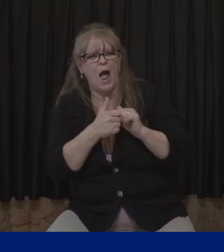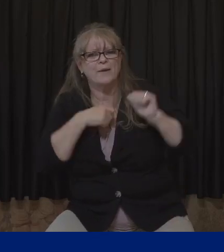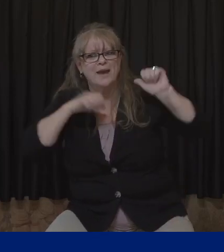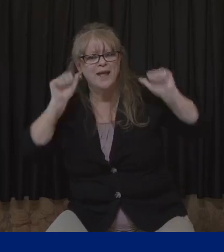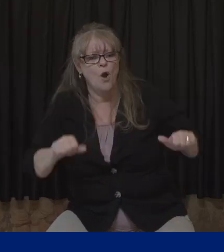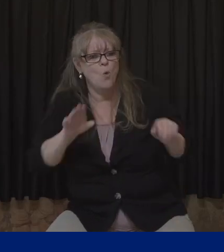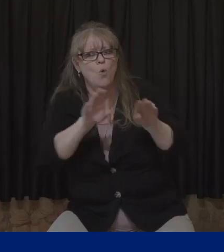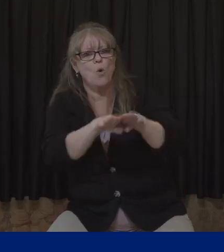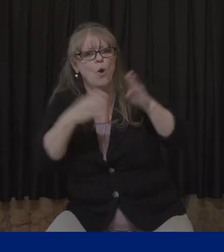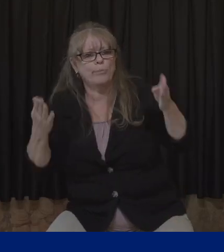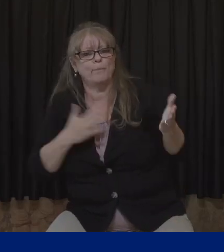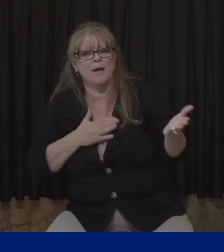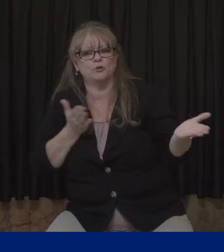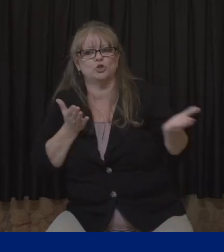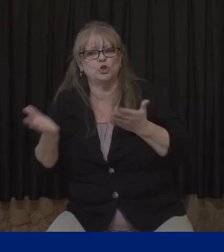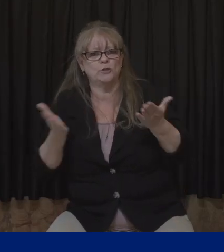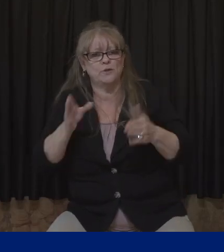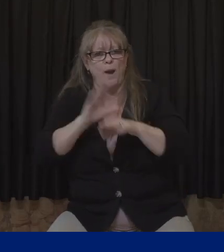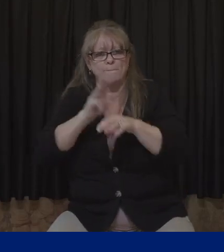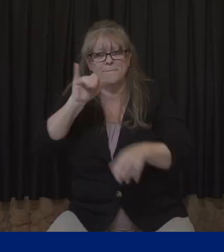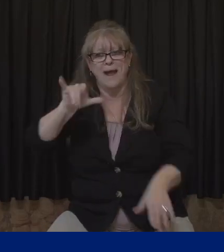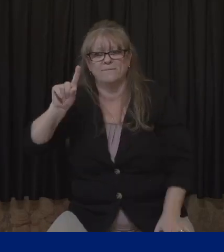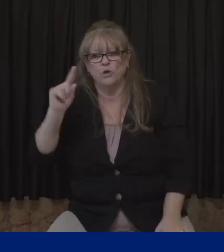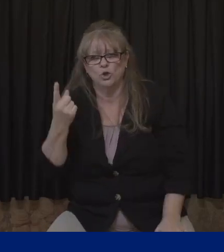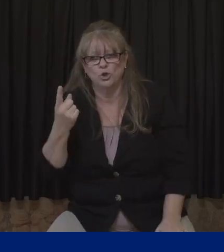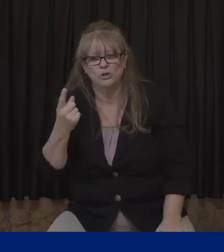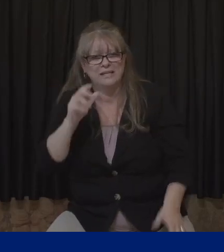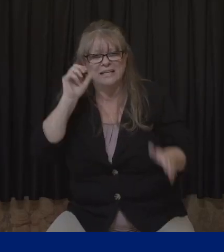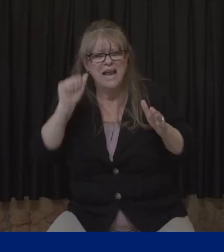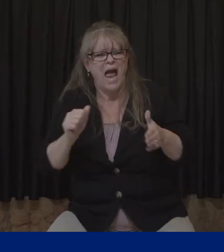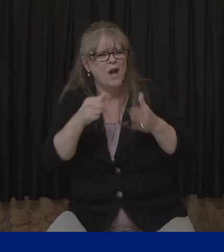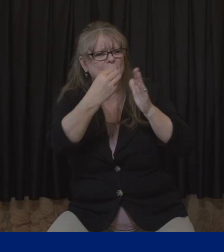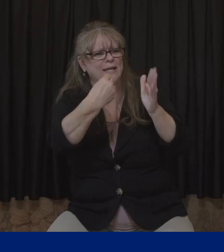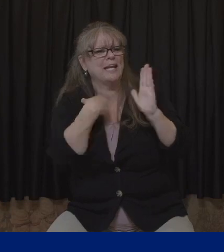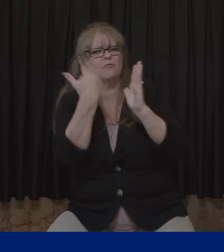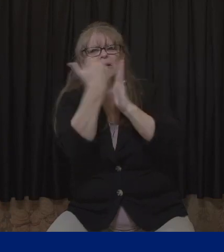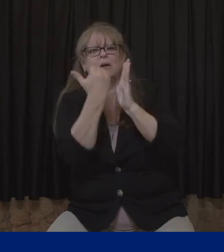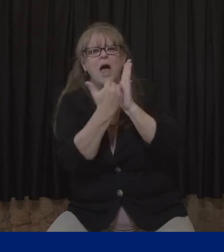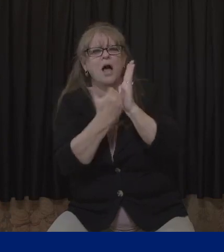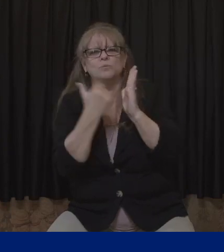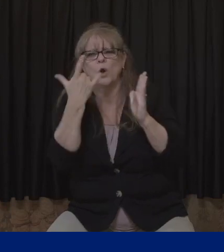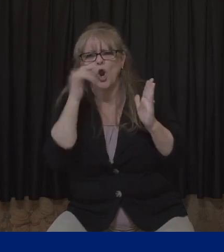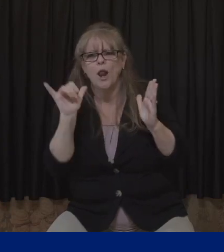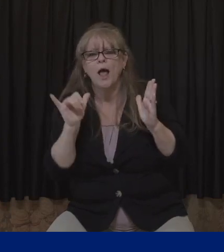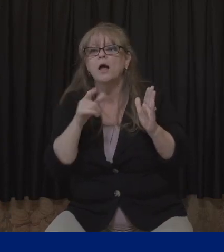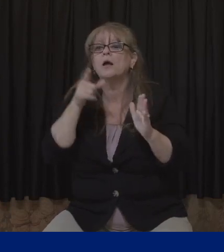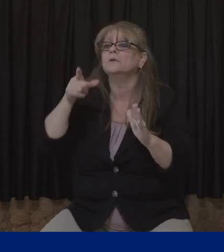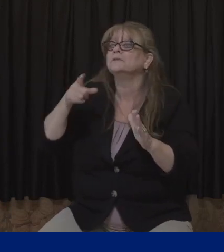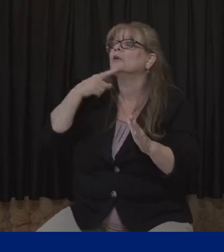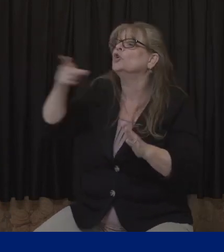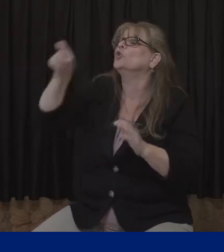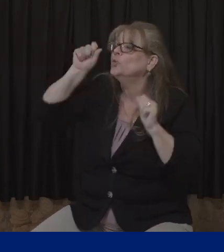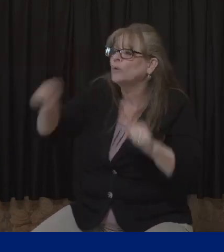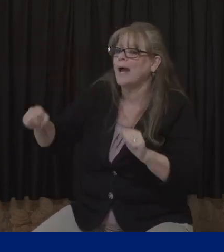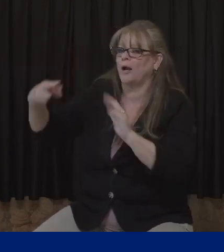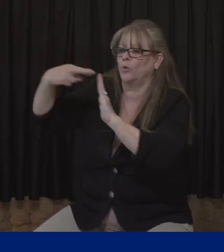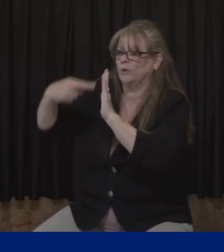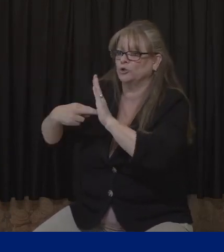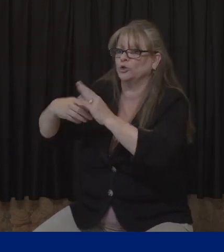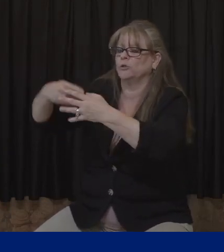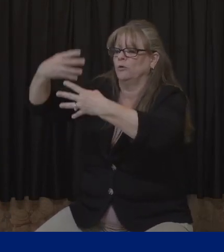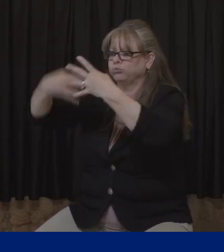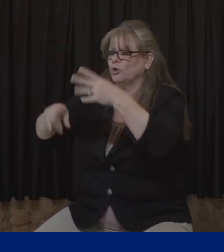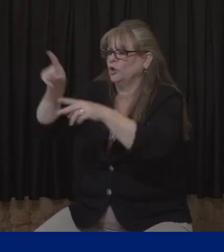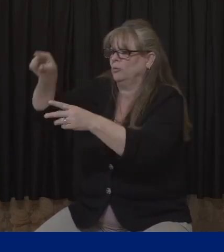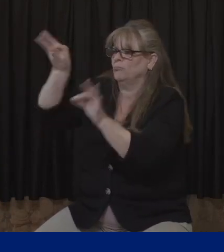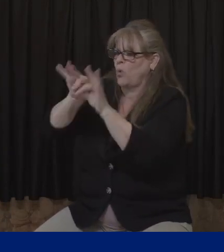1st. Please give me some direction. That is available now at coloradosaferat-home.com. You can view that, and you have several days,